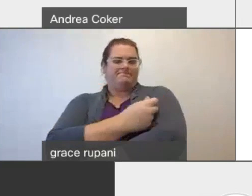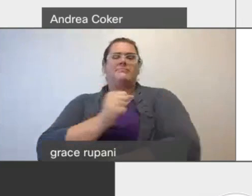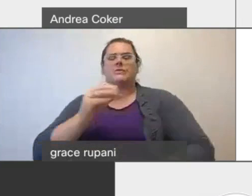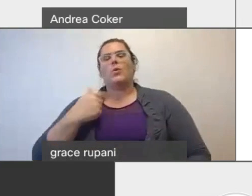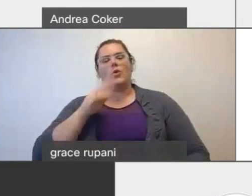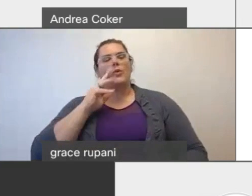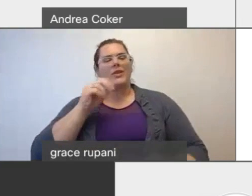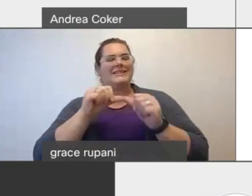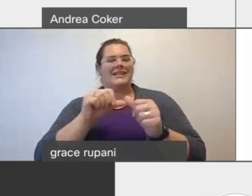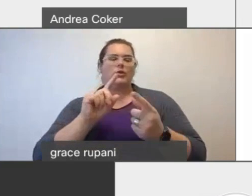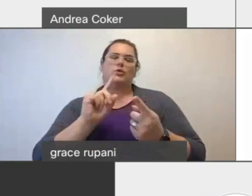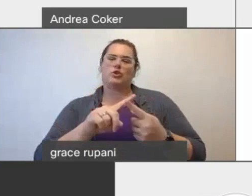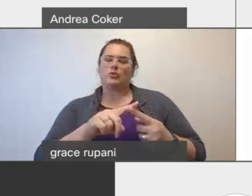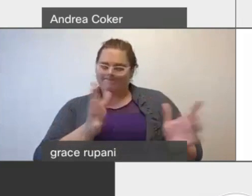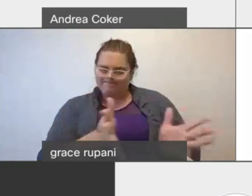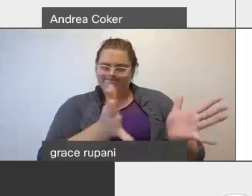support.